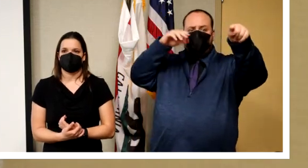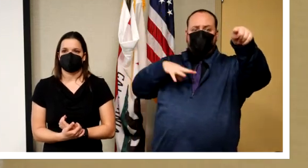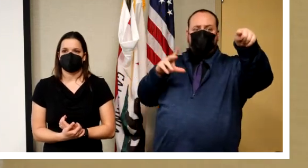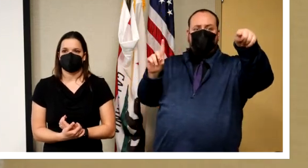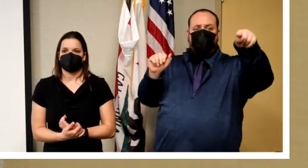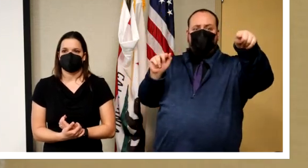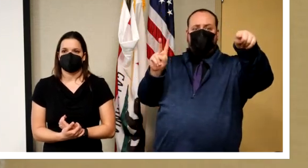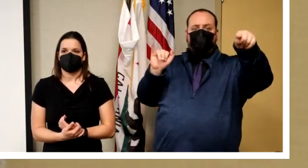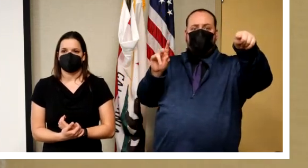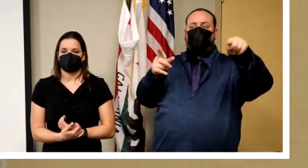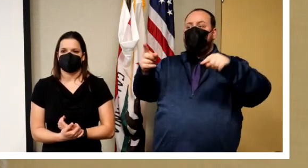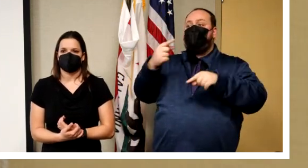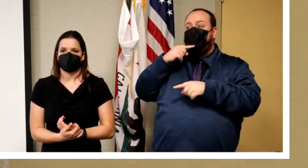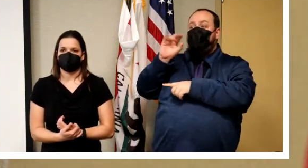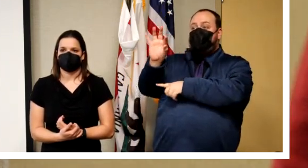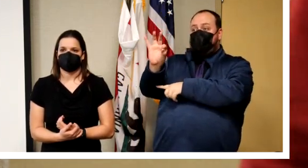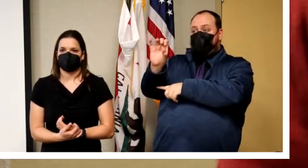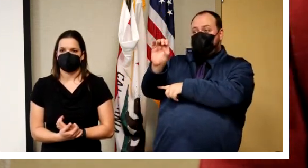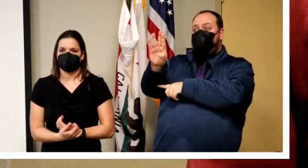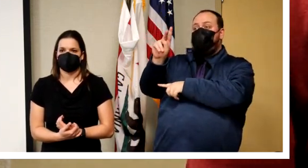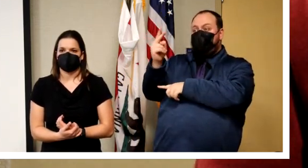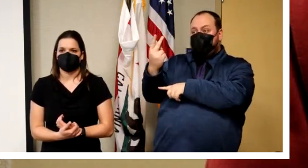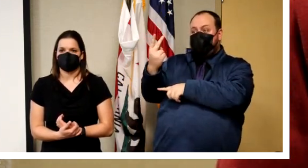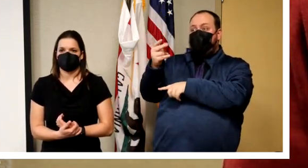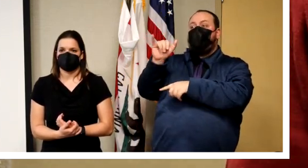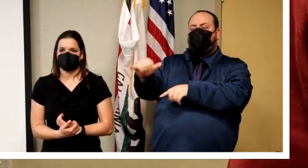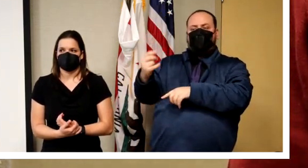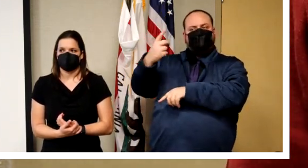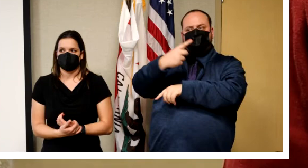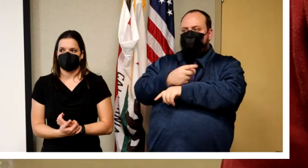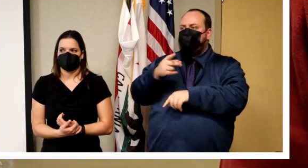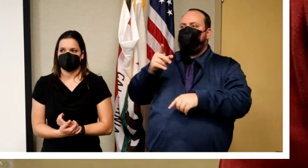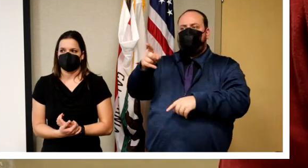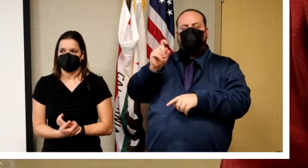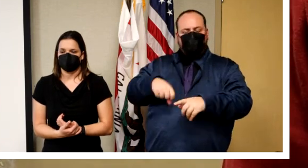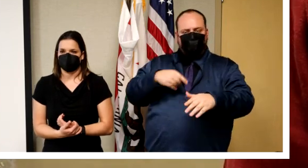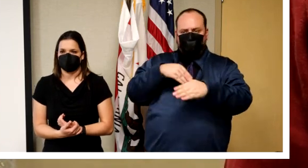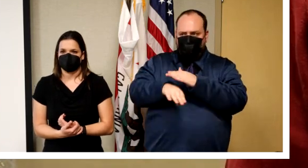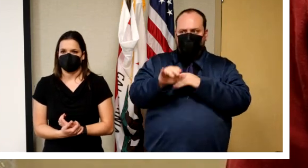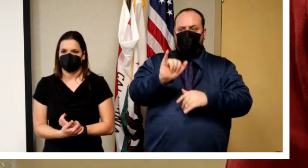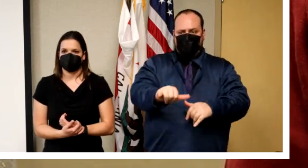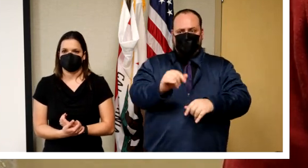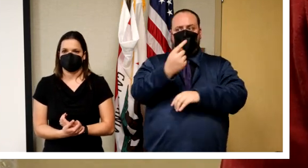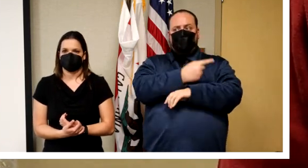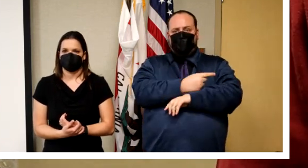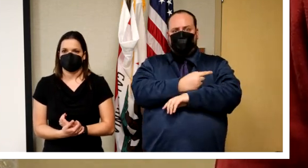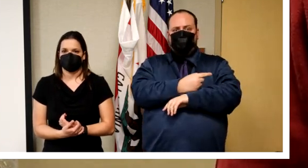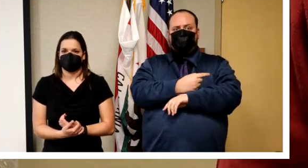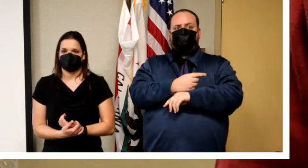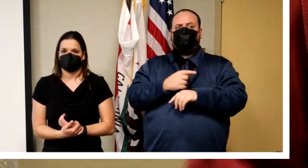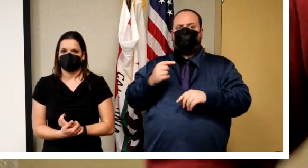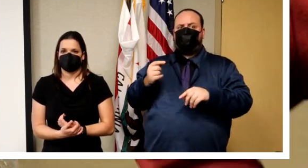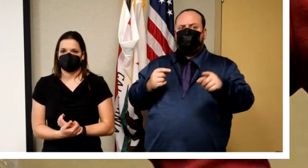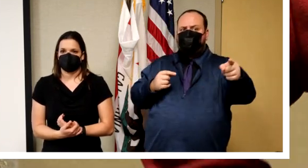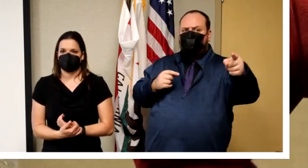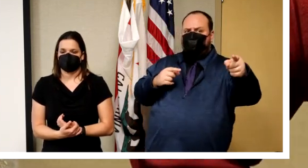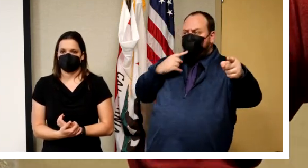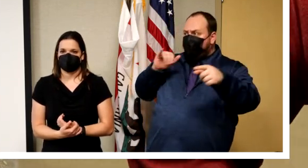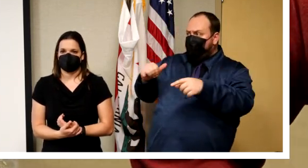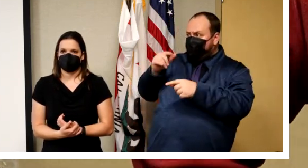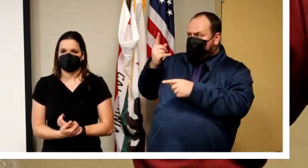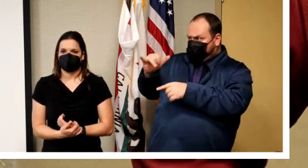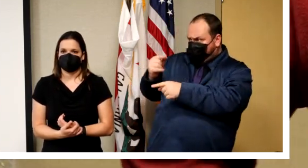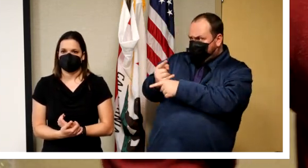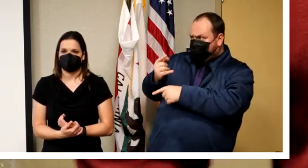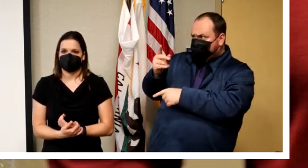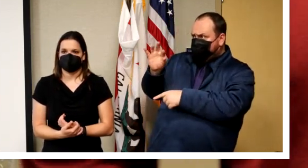would be required for you to get your map submitted as a public individual, so that Matt could, is that